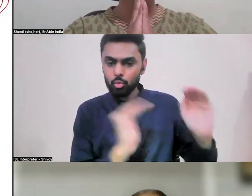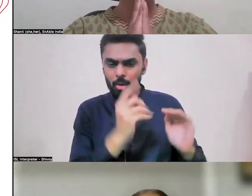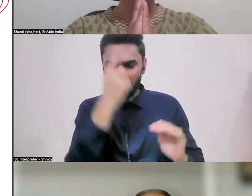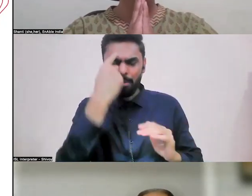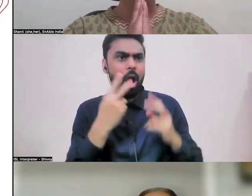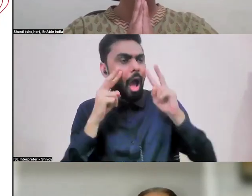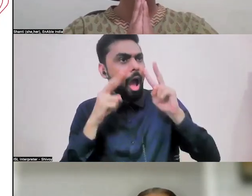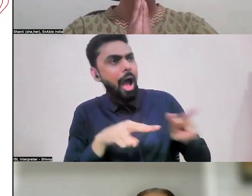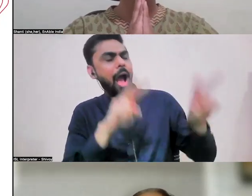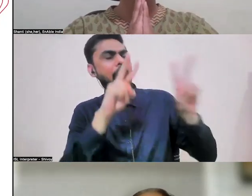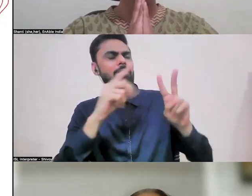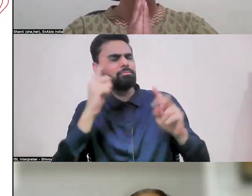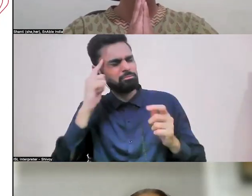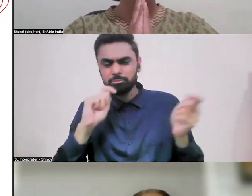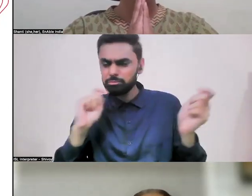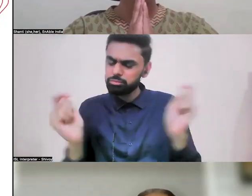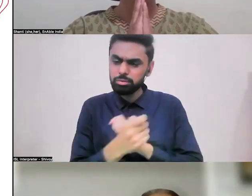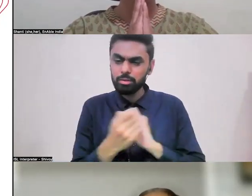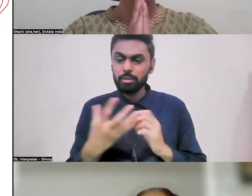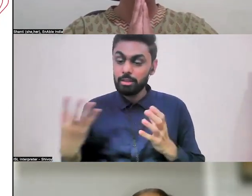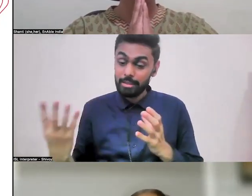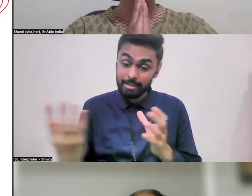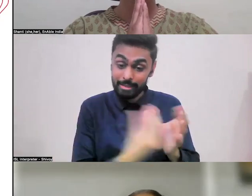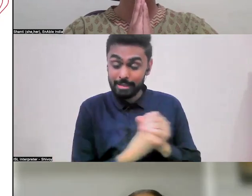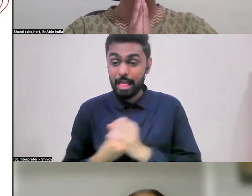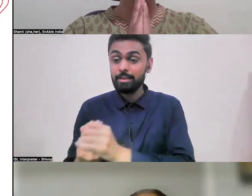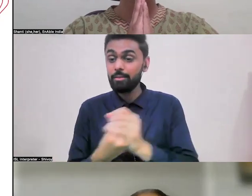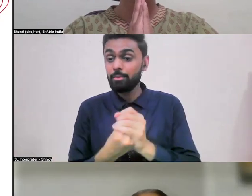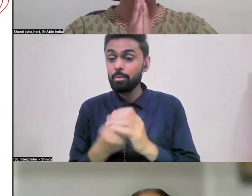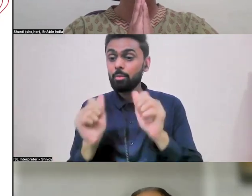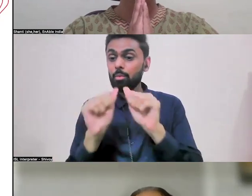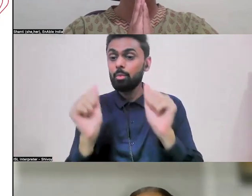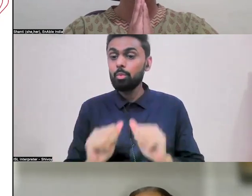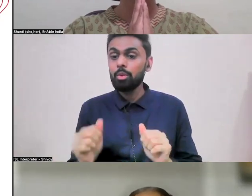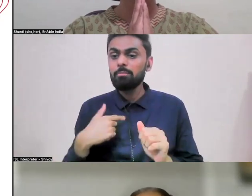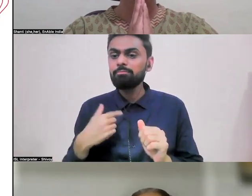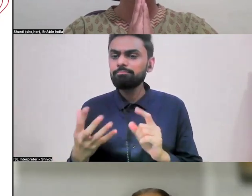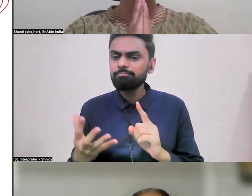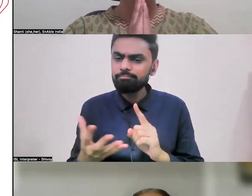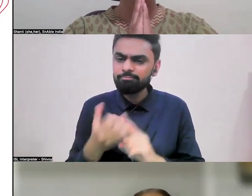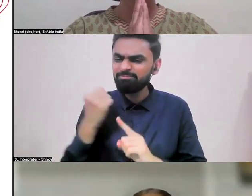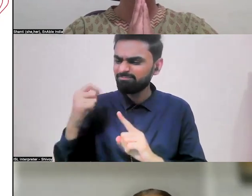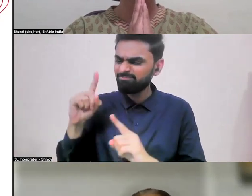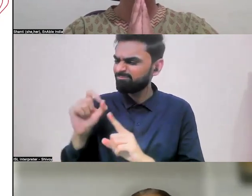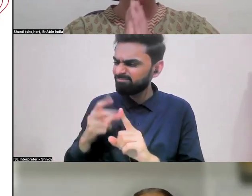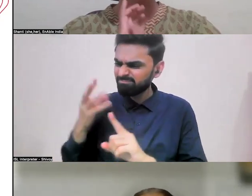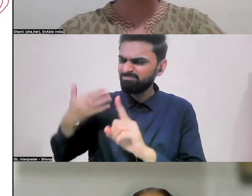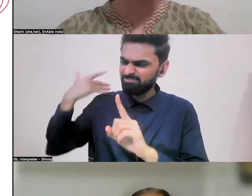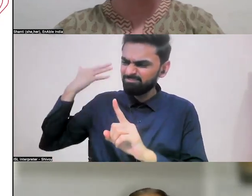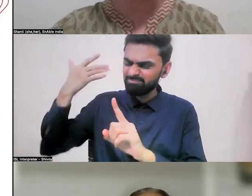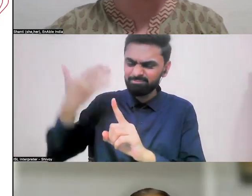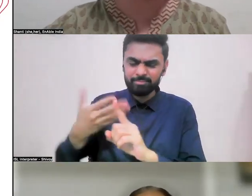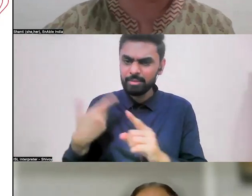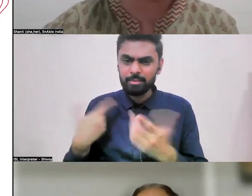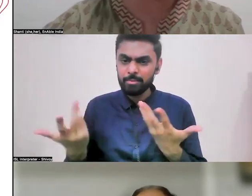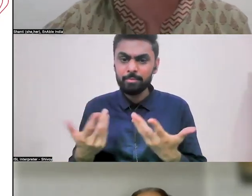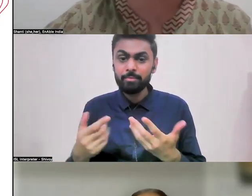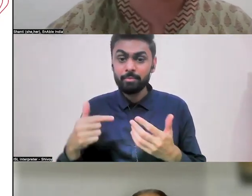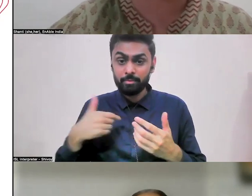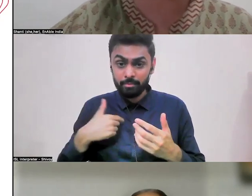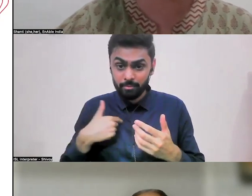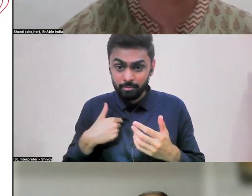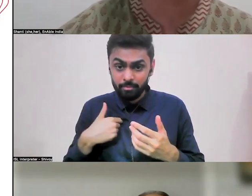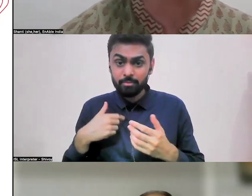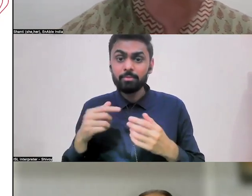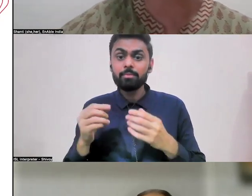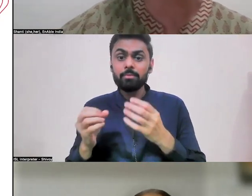us. And in a collective model, something that we were not able to achieve in a decade's time before we started something like Mission 1000, I'm sure you're going to talk